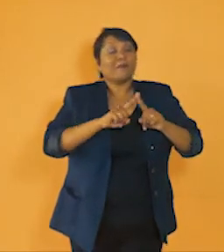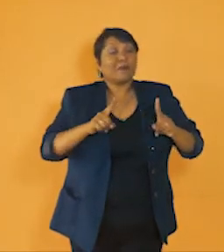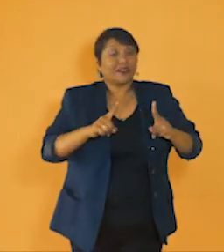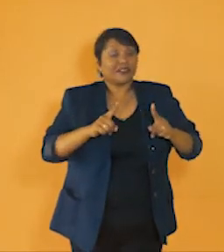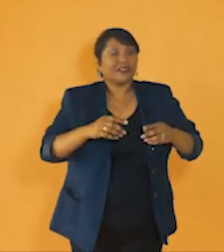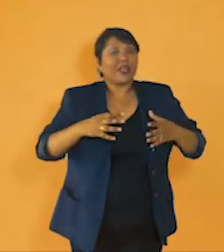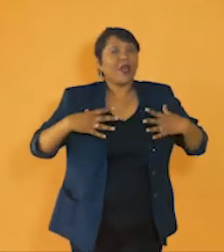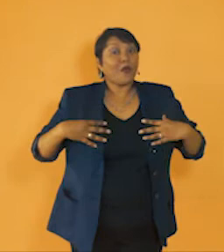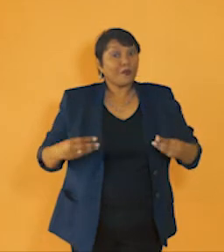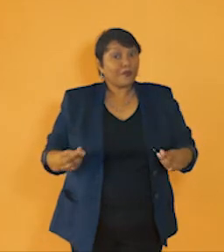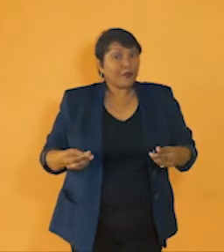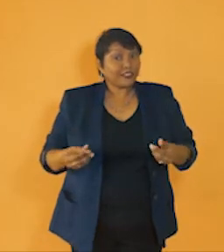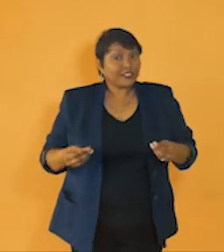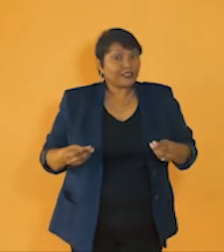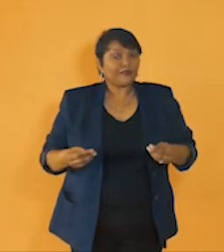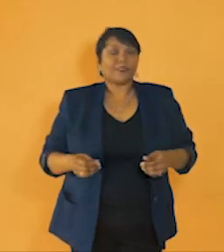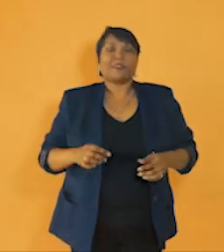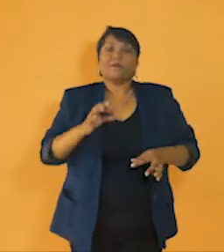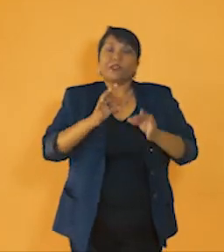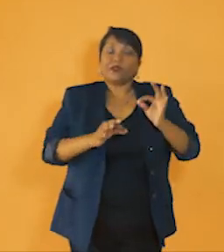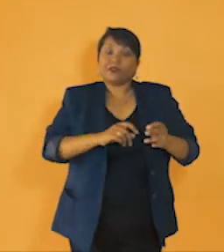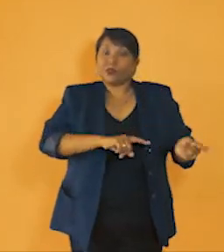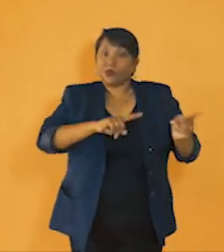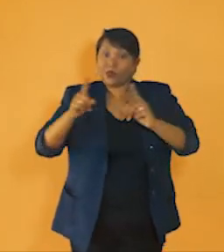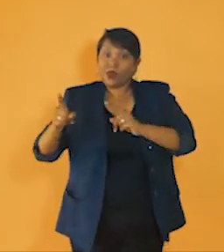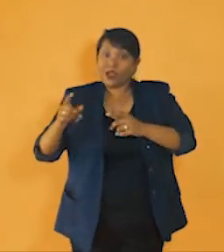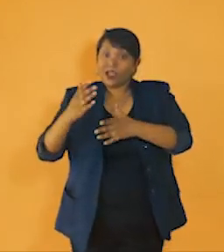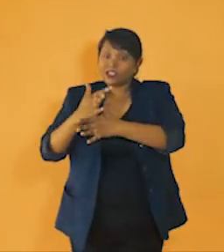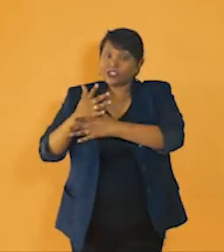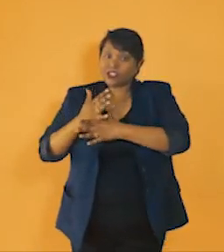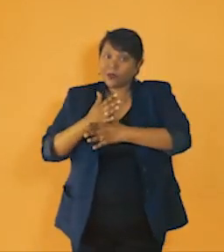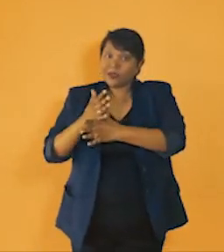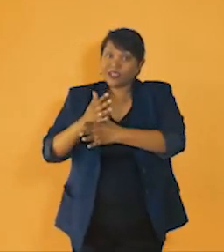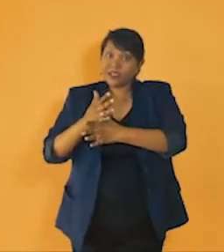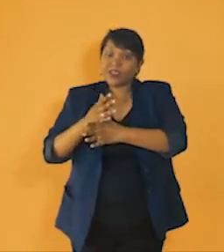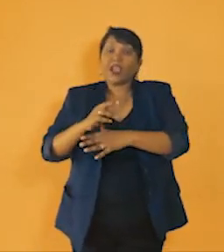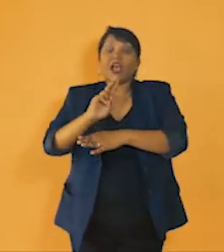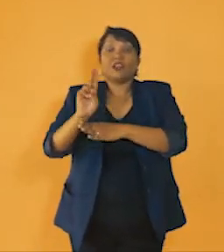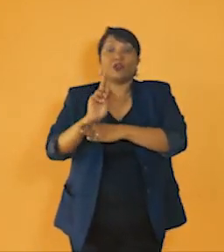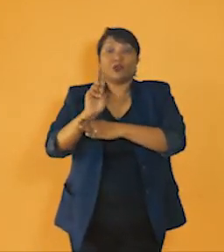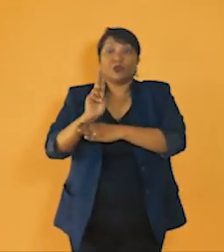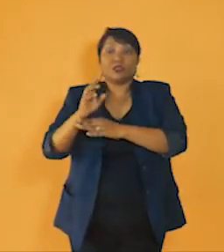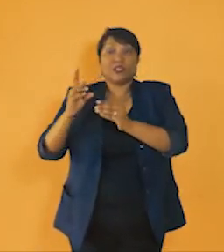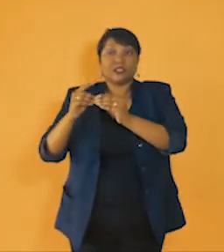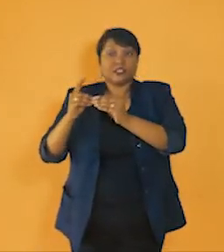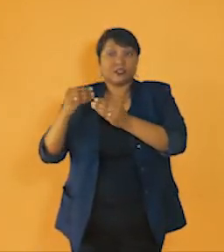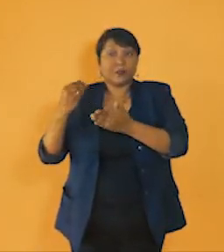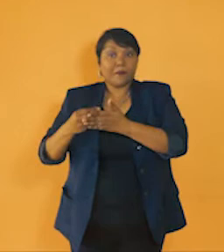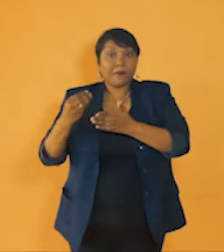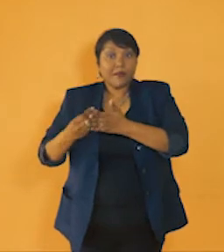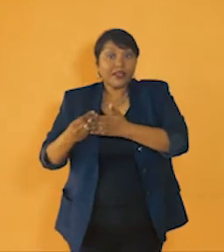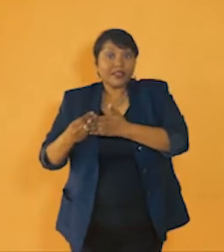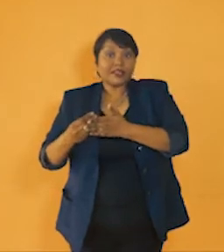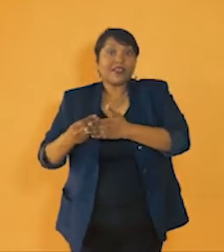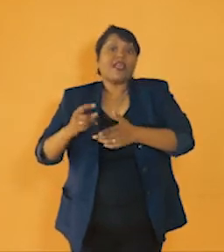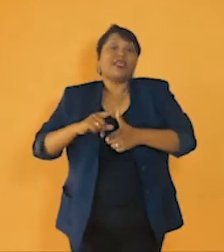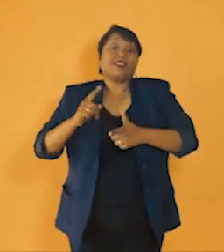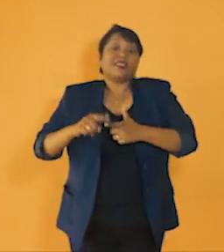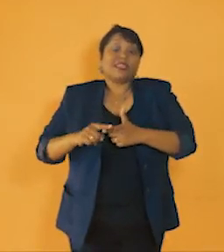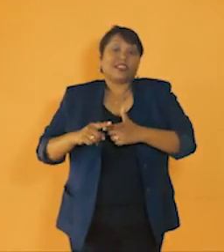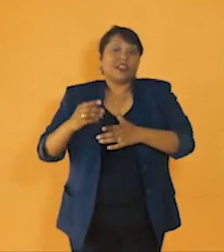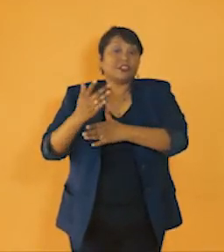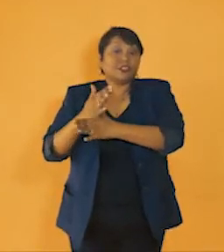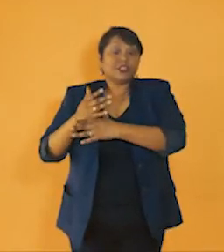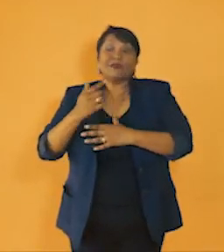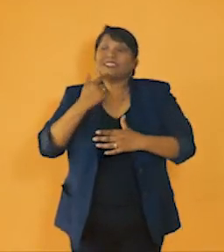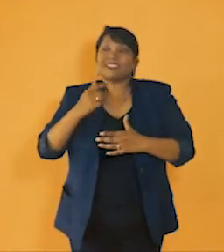Germany, if you happen to go there and do a transaction using digital currency, it is treated as